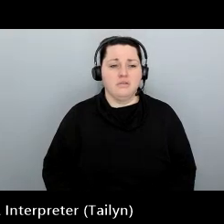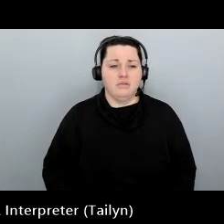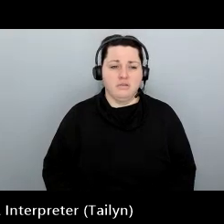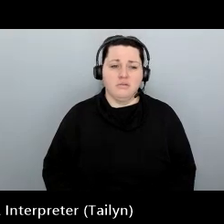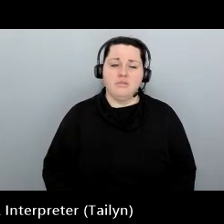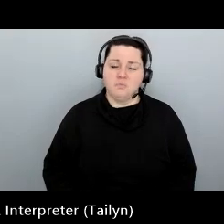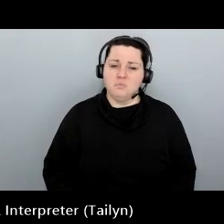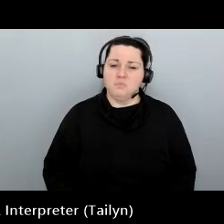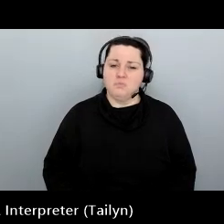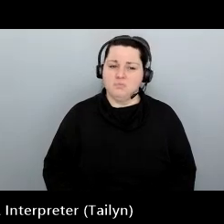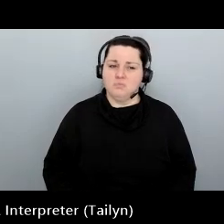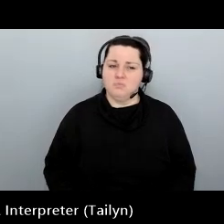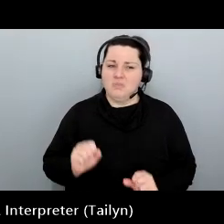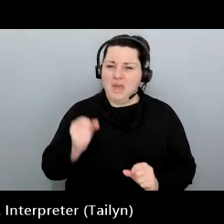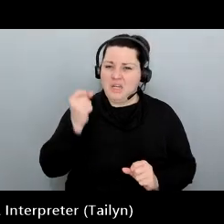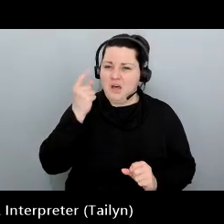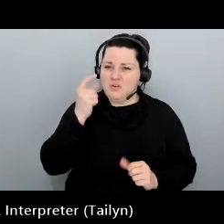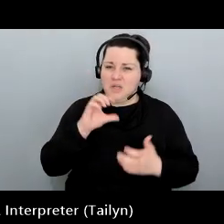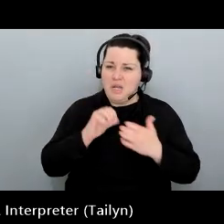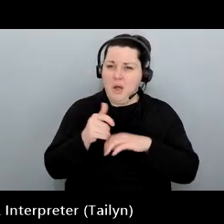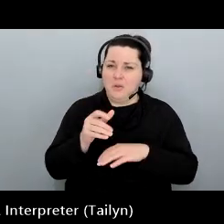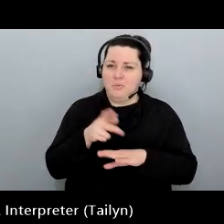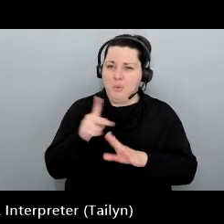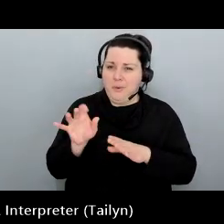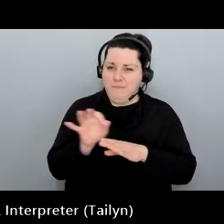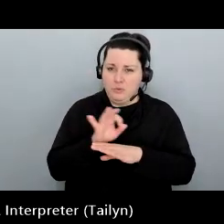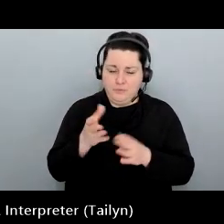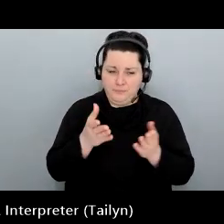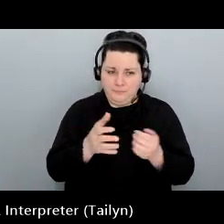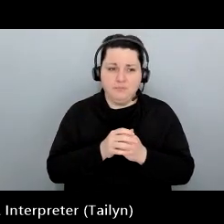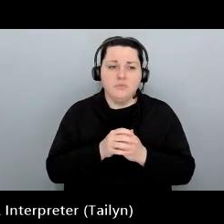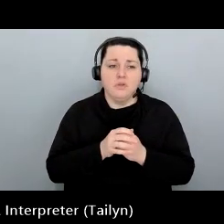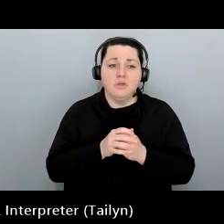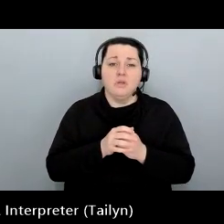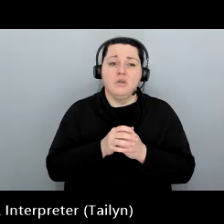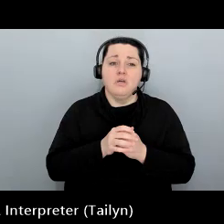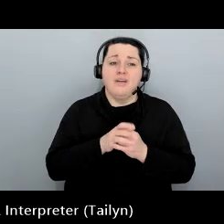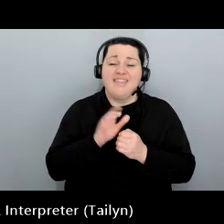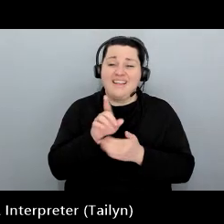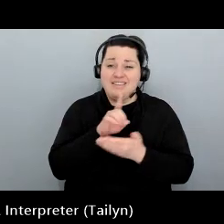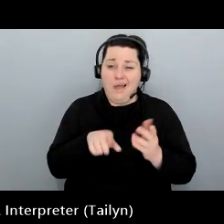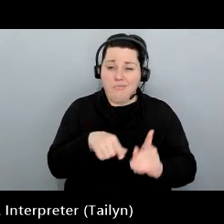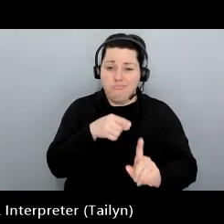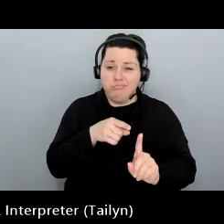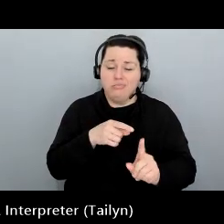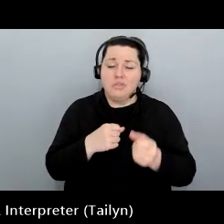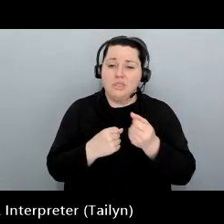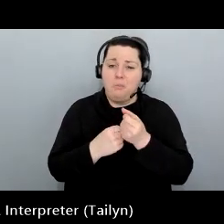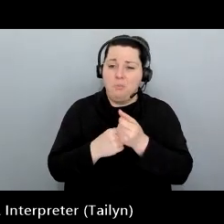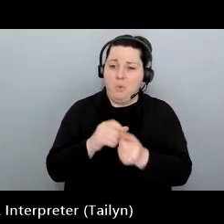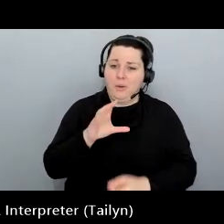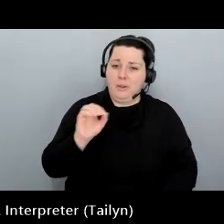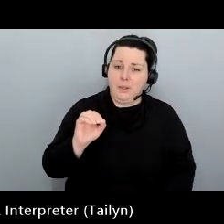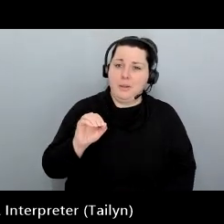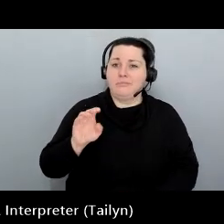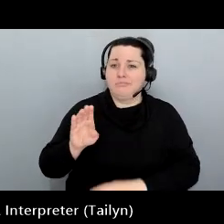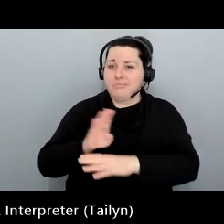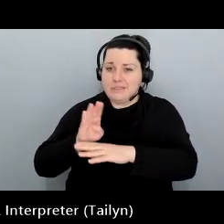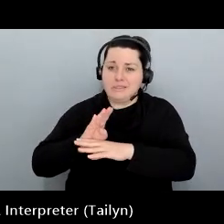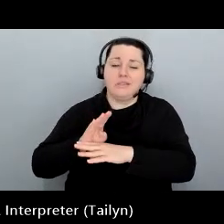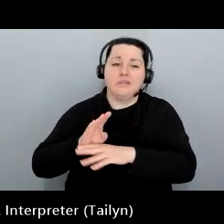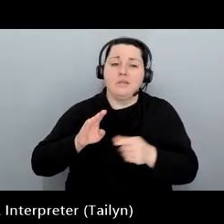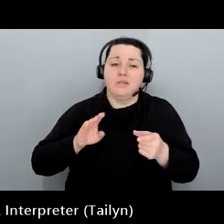more perspective of how this program works, it's designed to support employers in creating